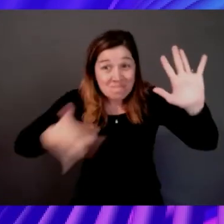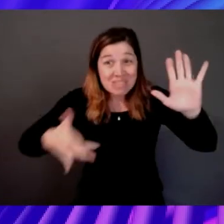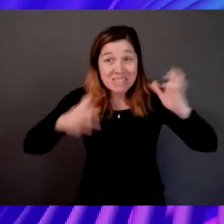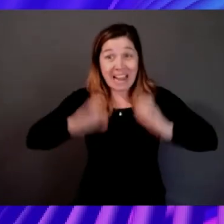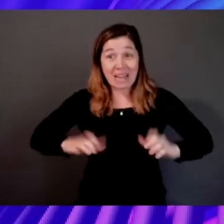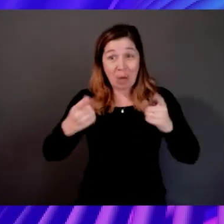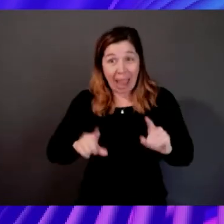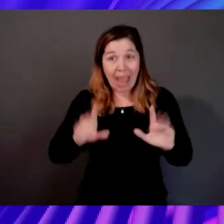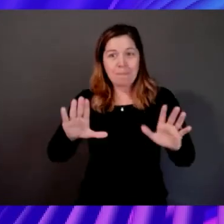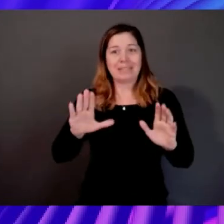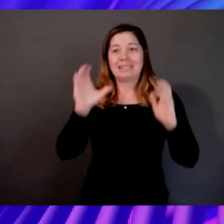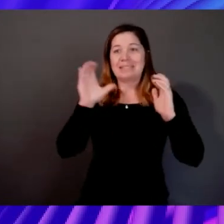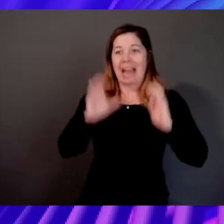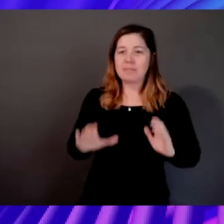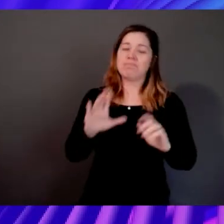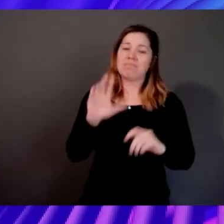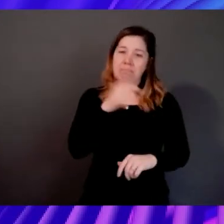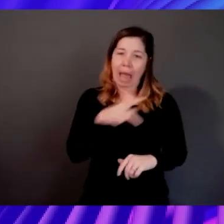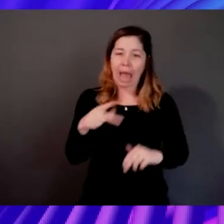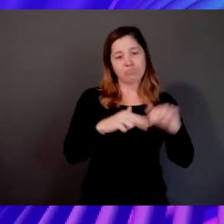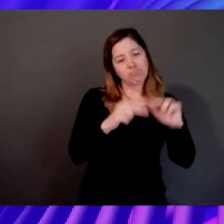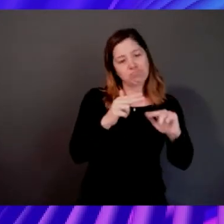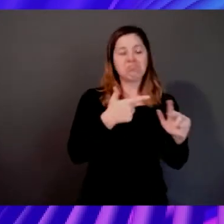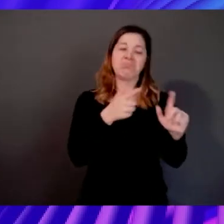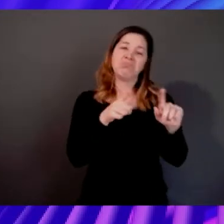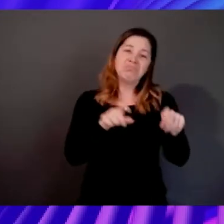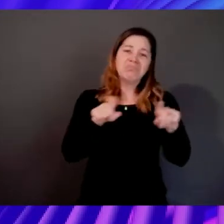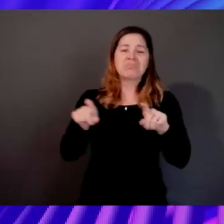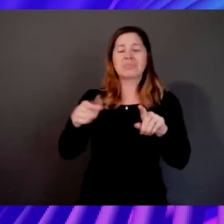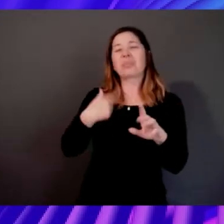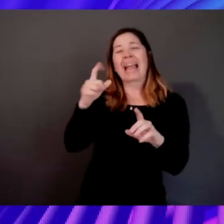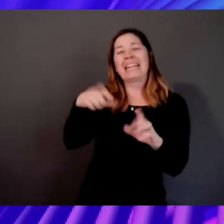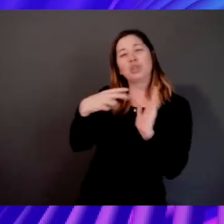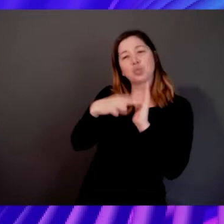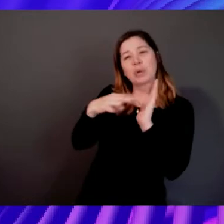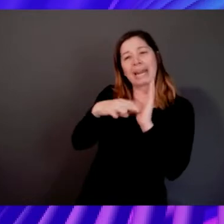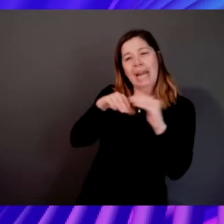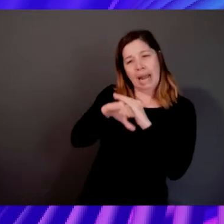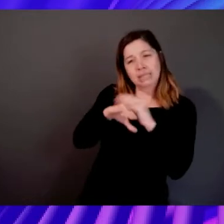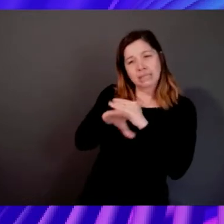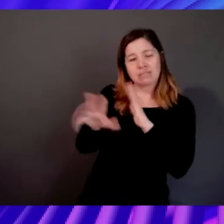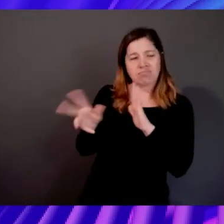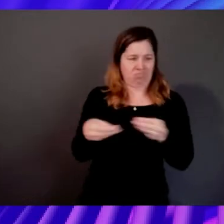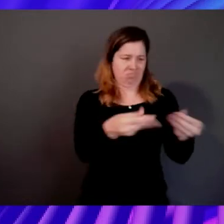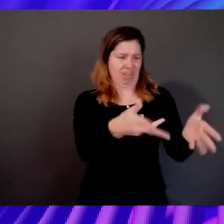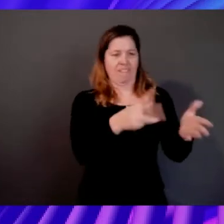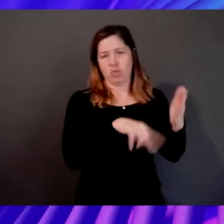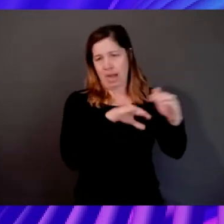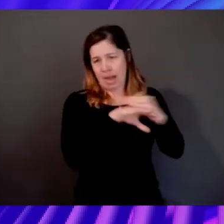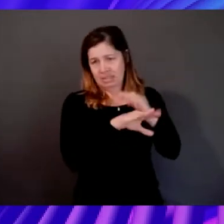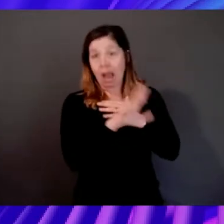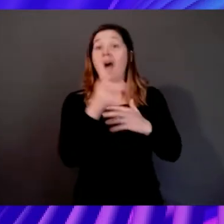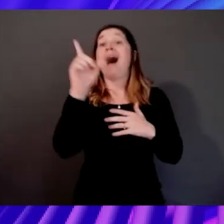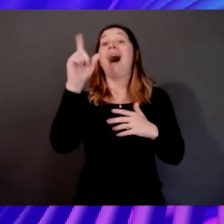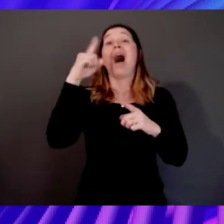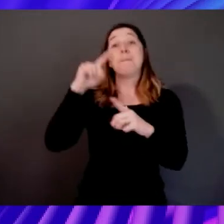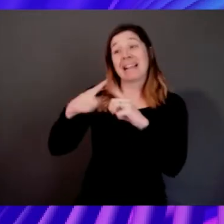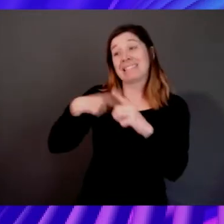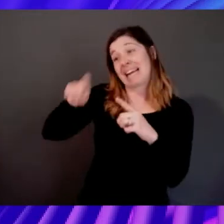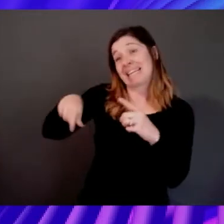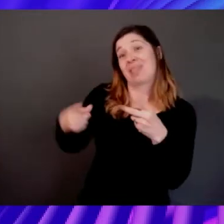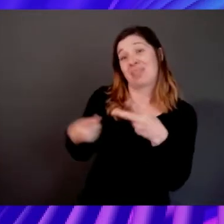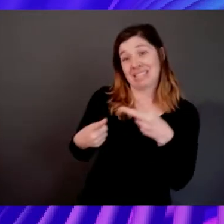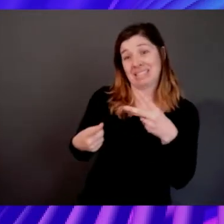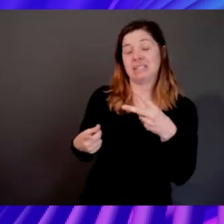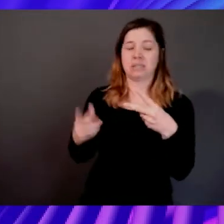the app, they're testing it, they say, I just need read access. And so you give them just read access. And then a couple days later, like, well, I also need this, and I also need that. And they come back a few days